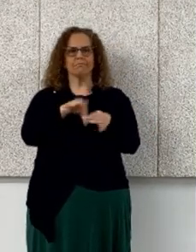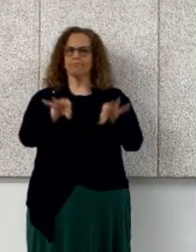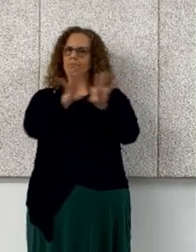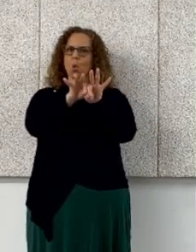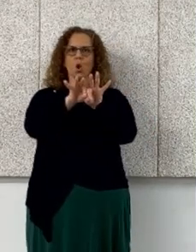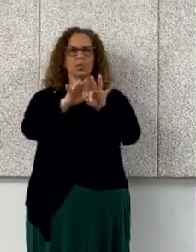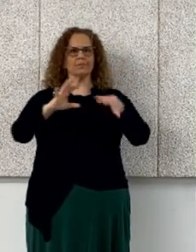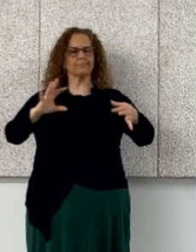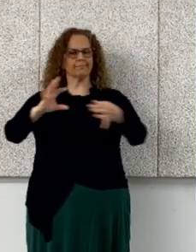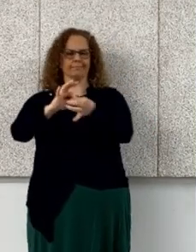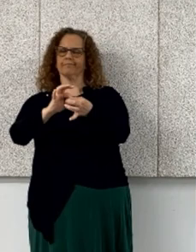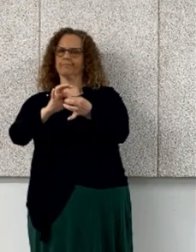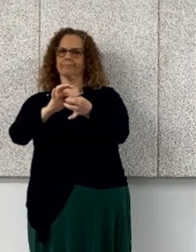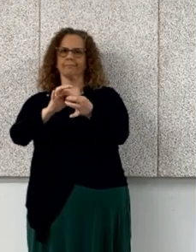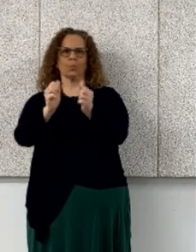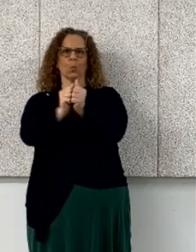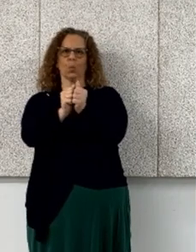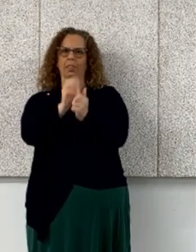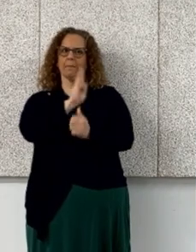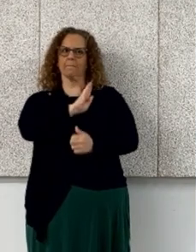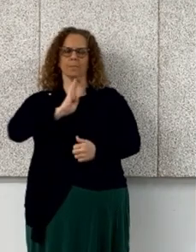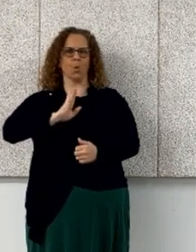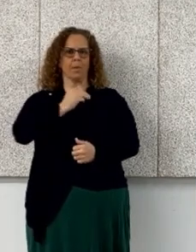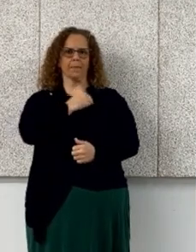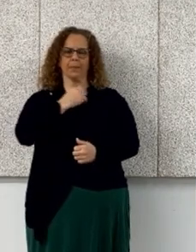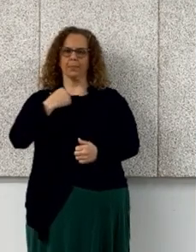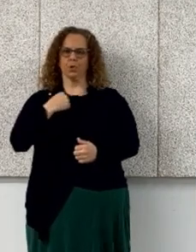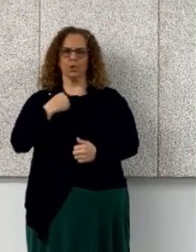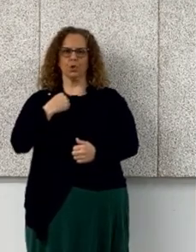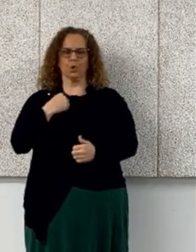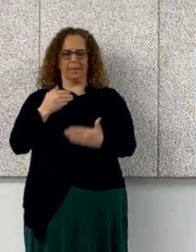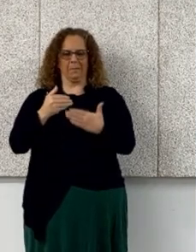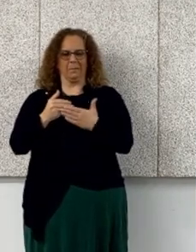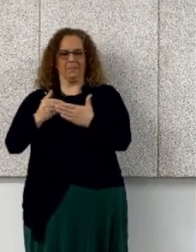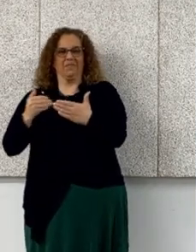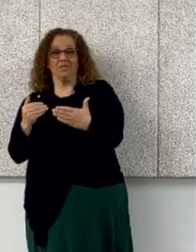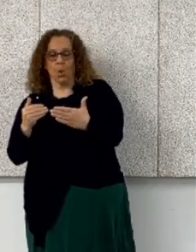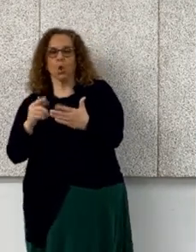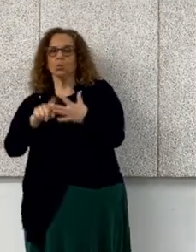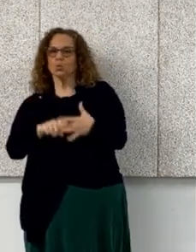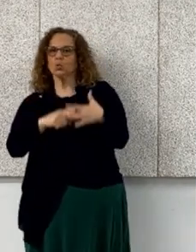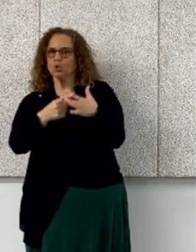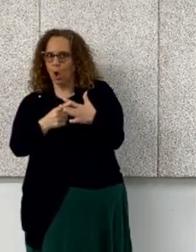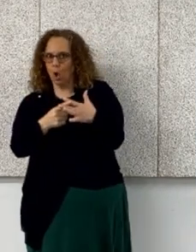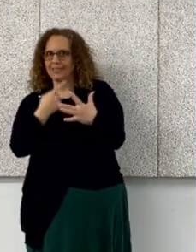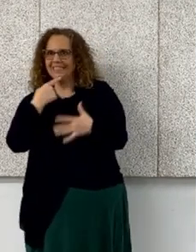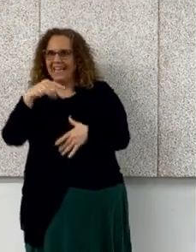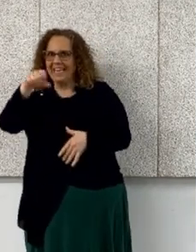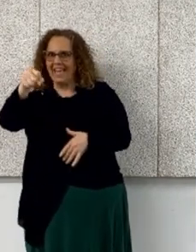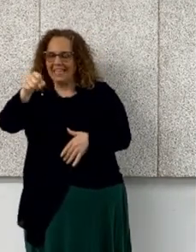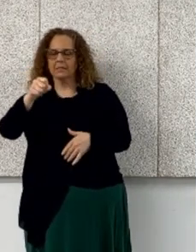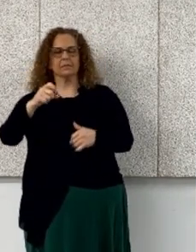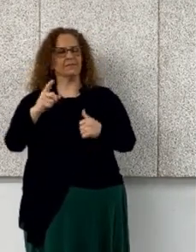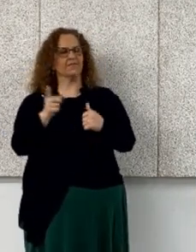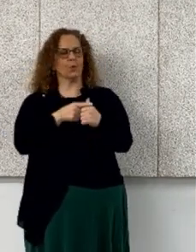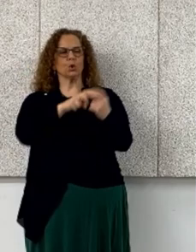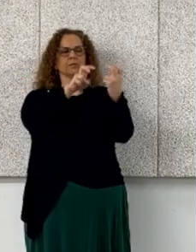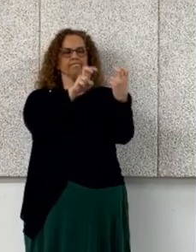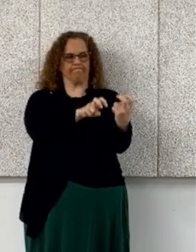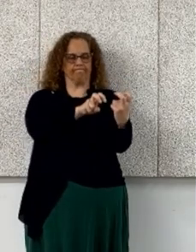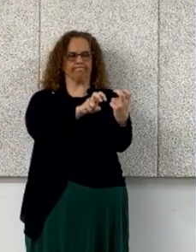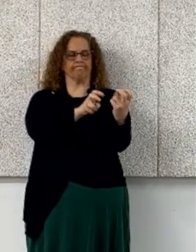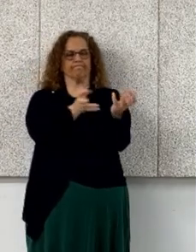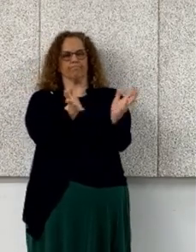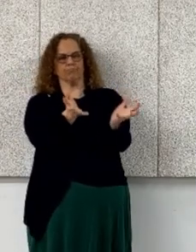I think it's just so important to, before you say yes, to sit down and speak with as many members of the